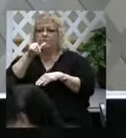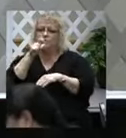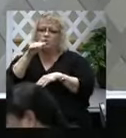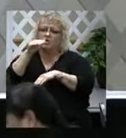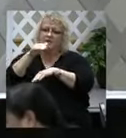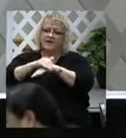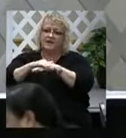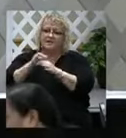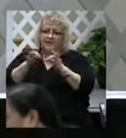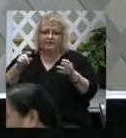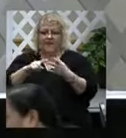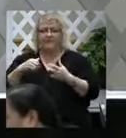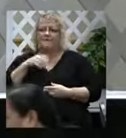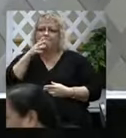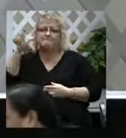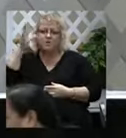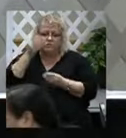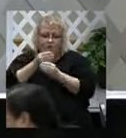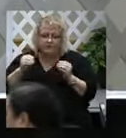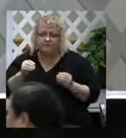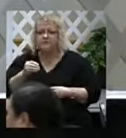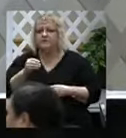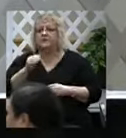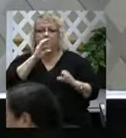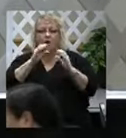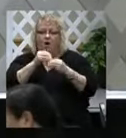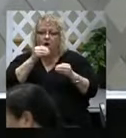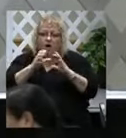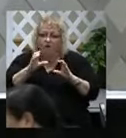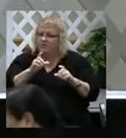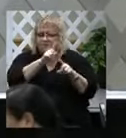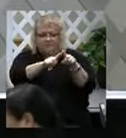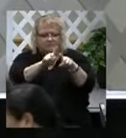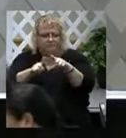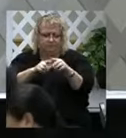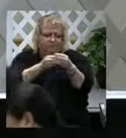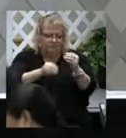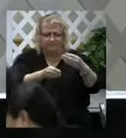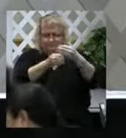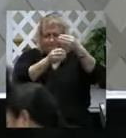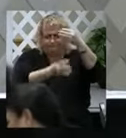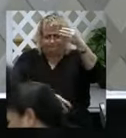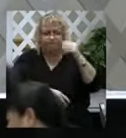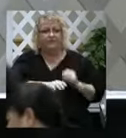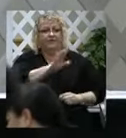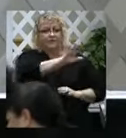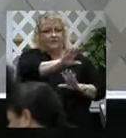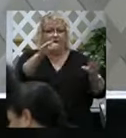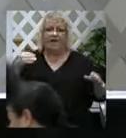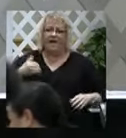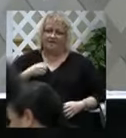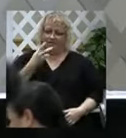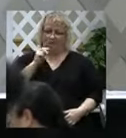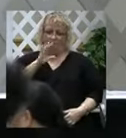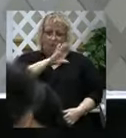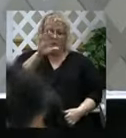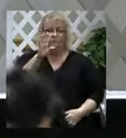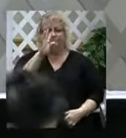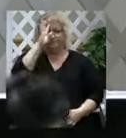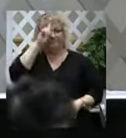parent office. There is a communications office. There is all sorts of different offices, and each one of them does their own creation